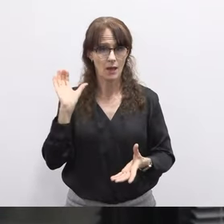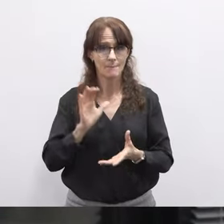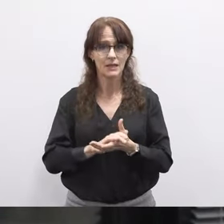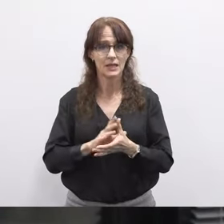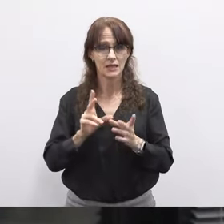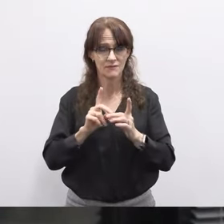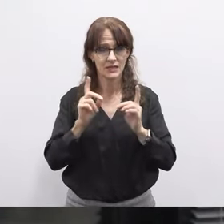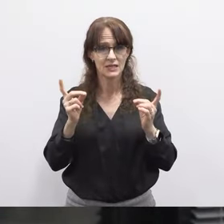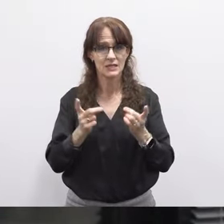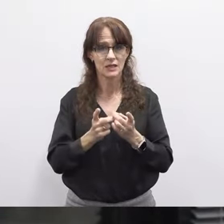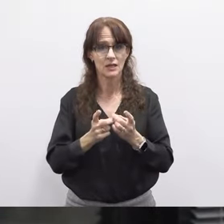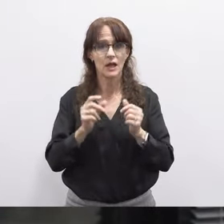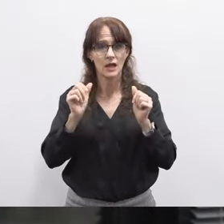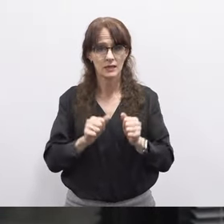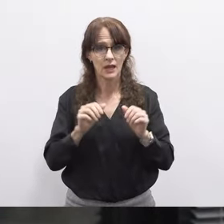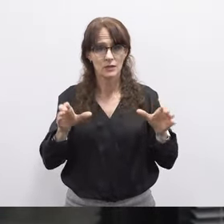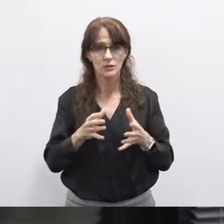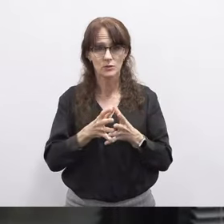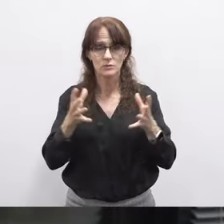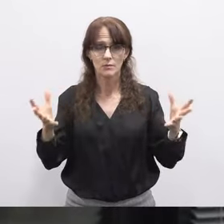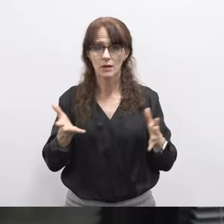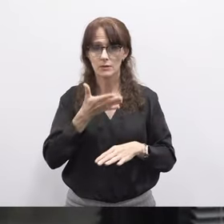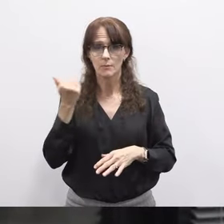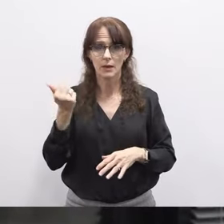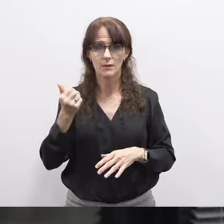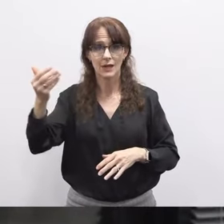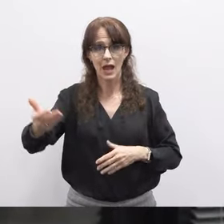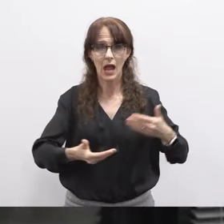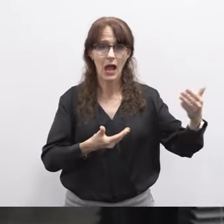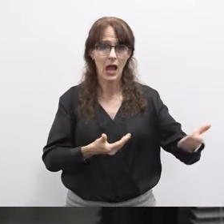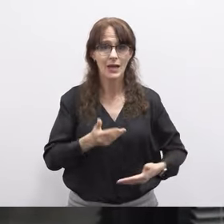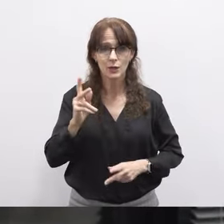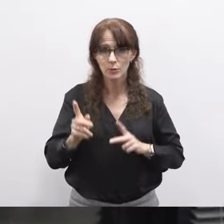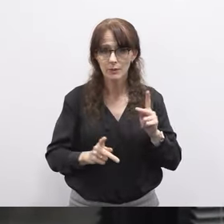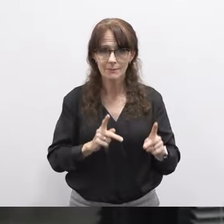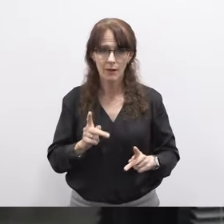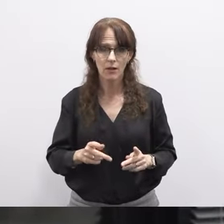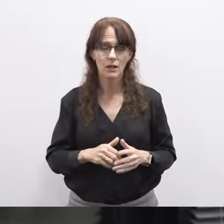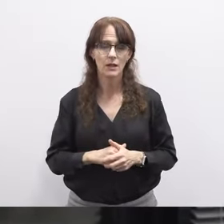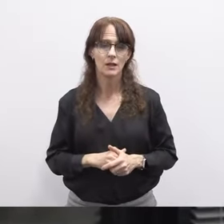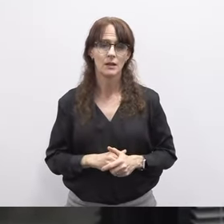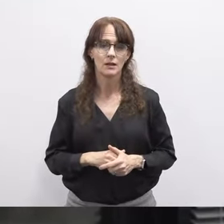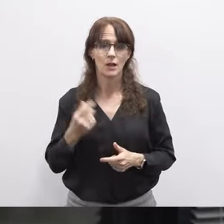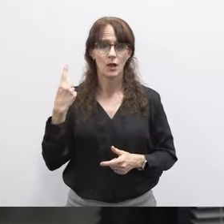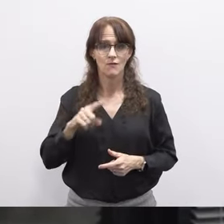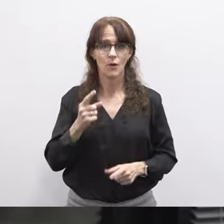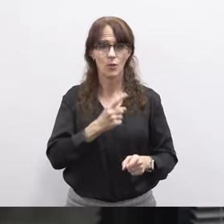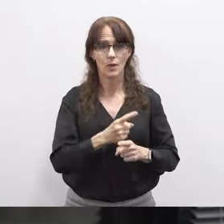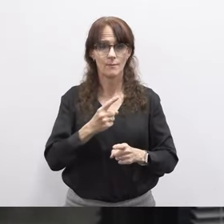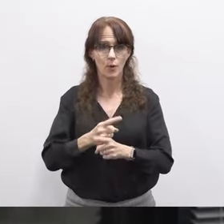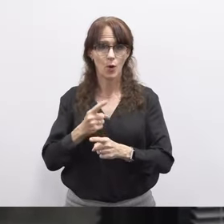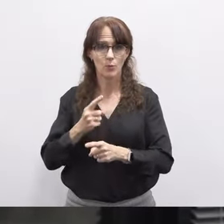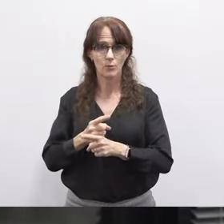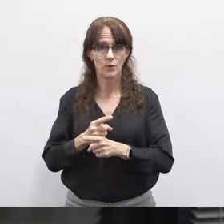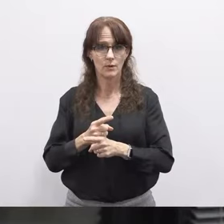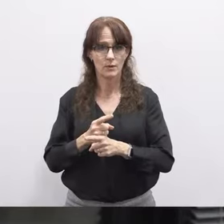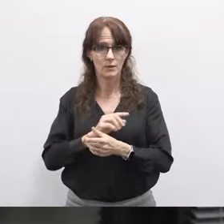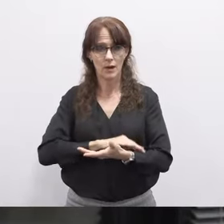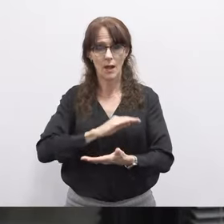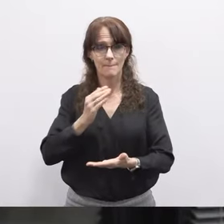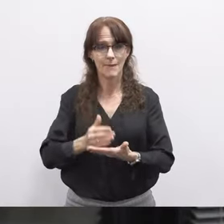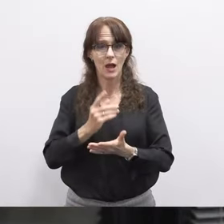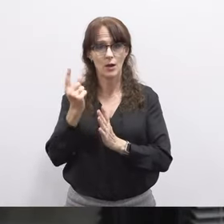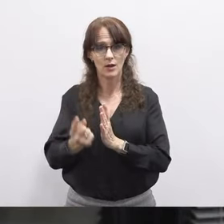that the district can do much better. They can hire people, you know, for the appropriate amount